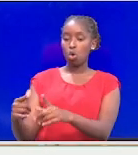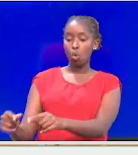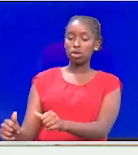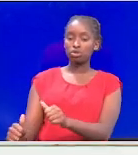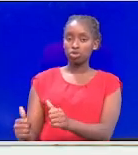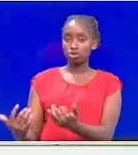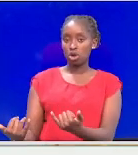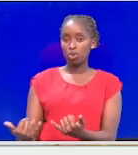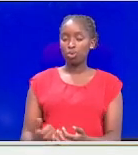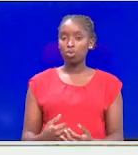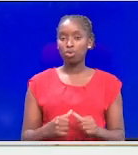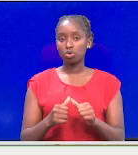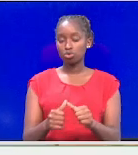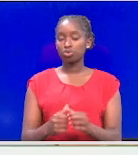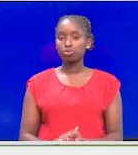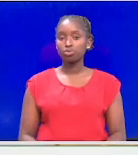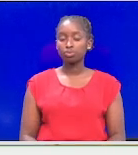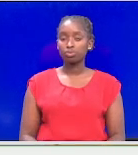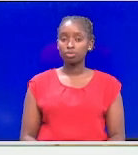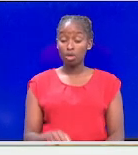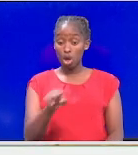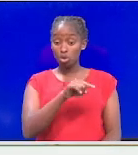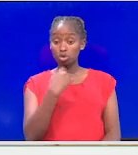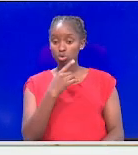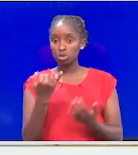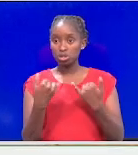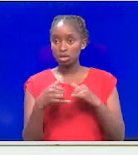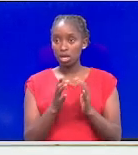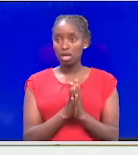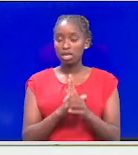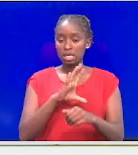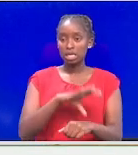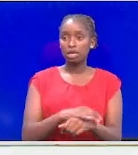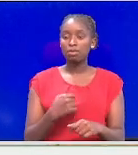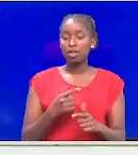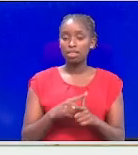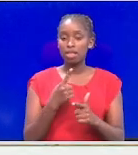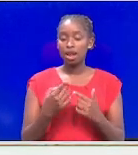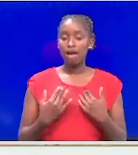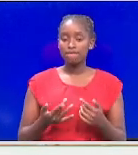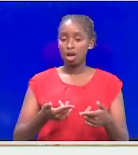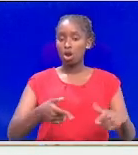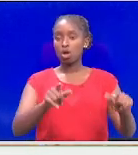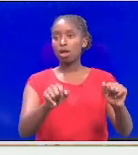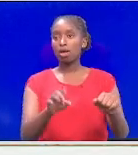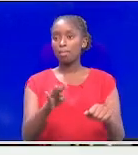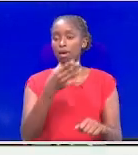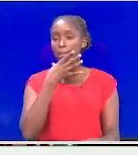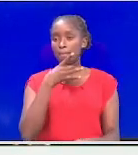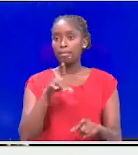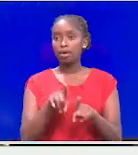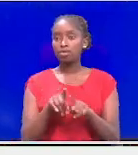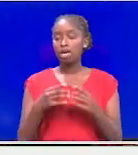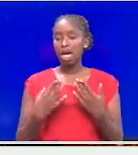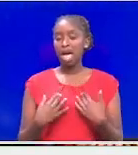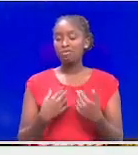me could just pursue me and allow my little brother to rest in peace. His